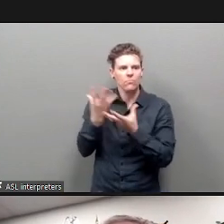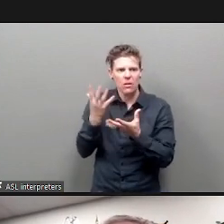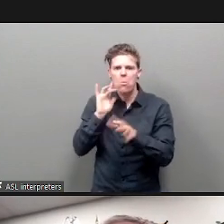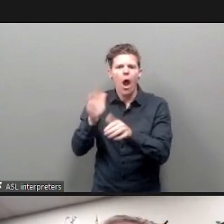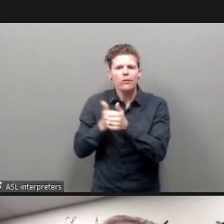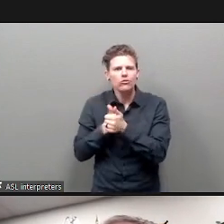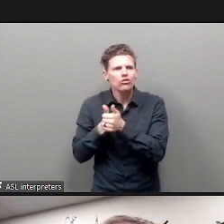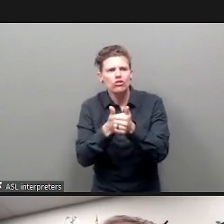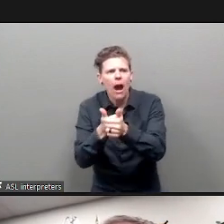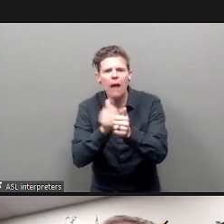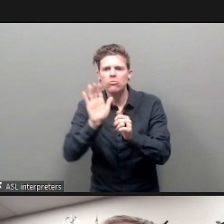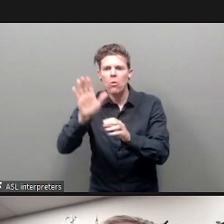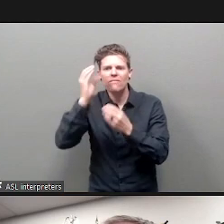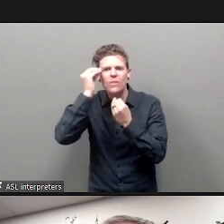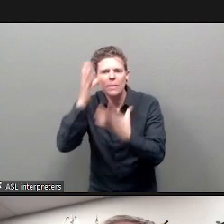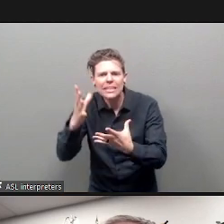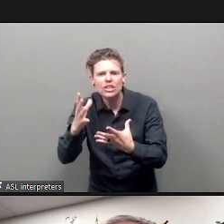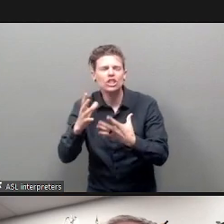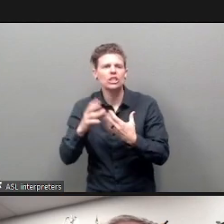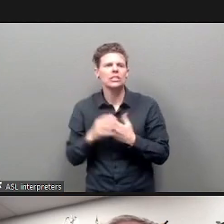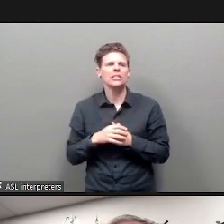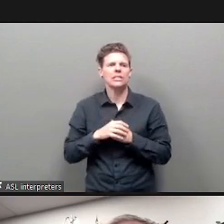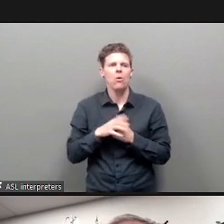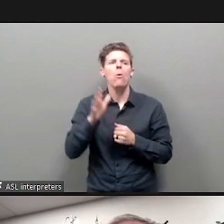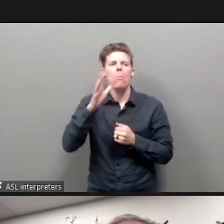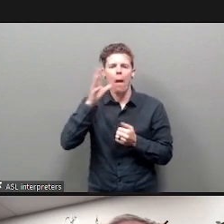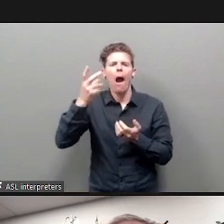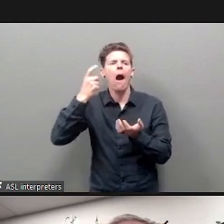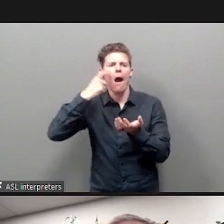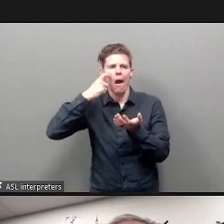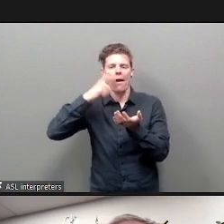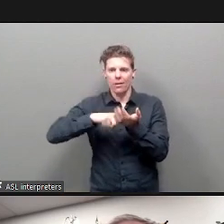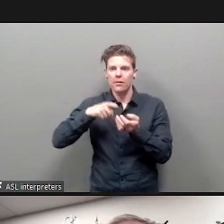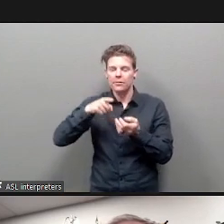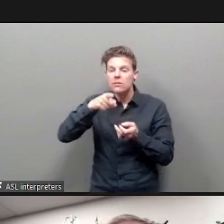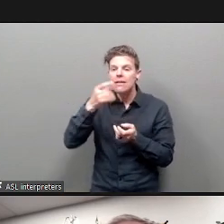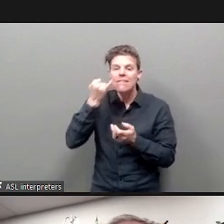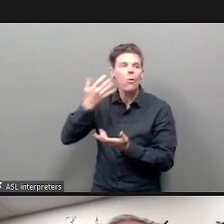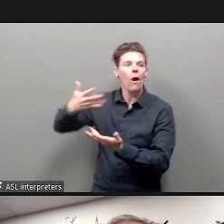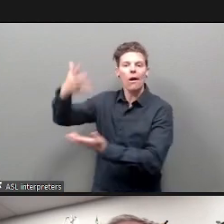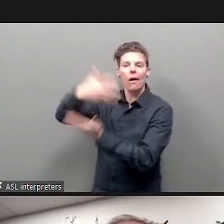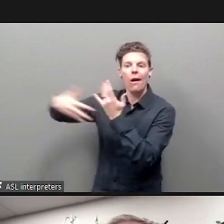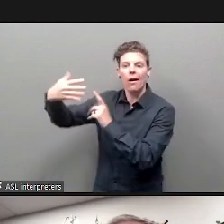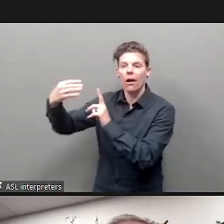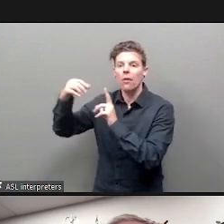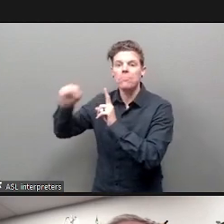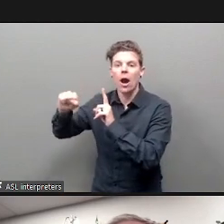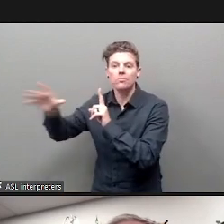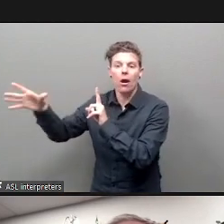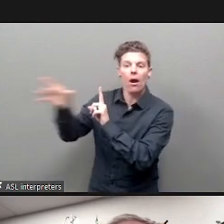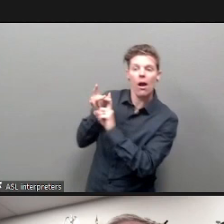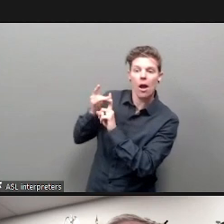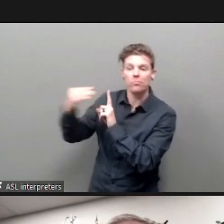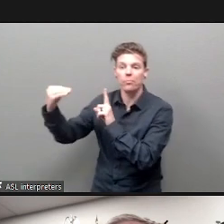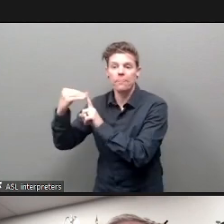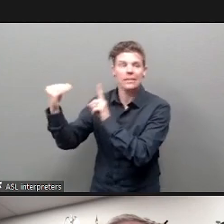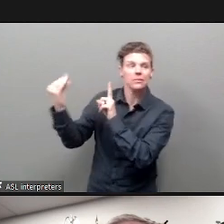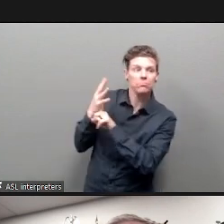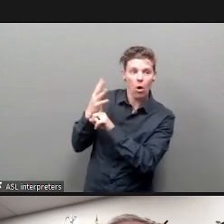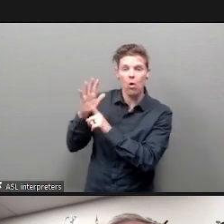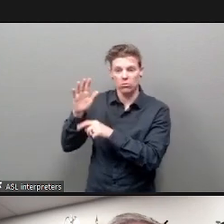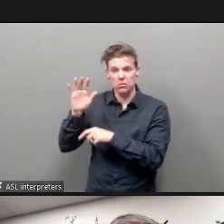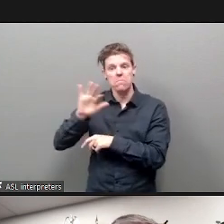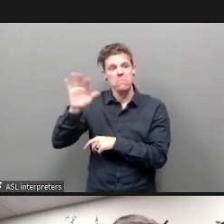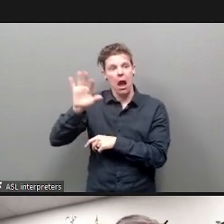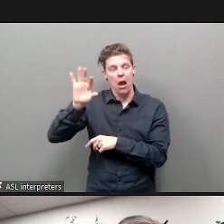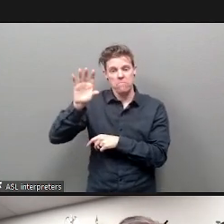to identify if you have been exposed to somebody. I think, David, you said 40% of the population has signed